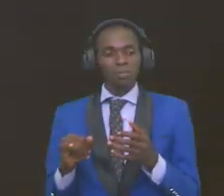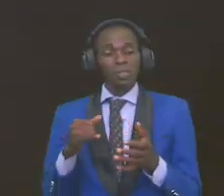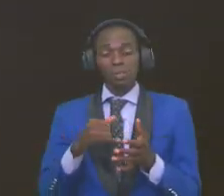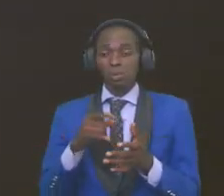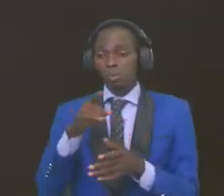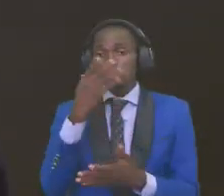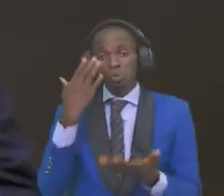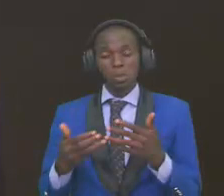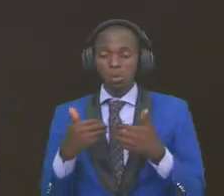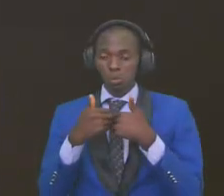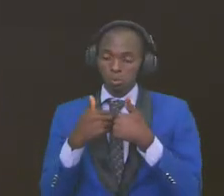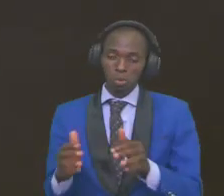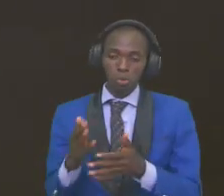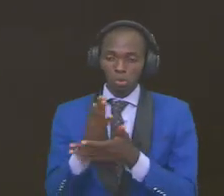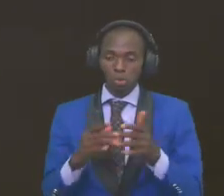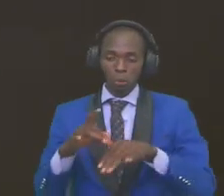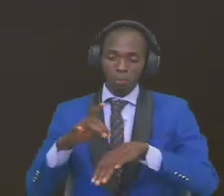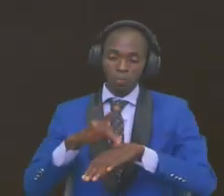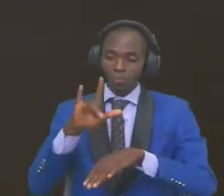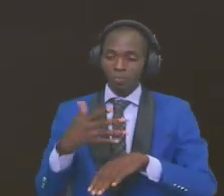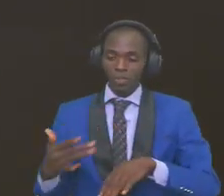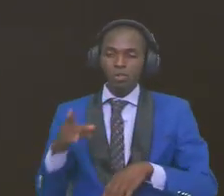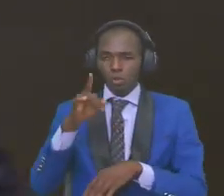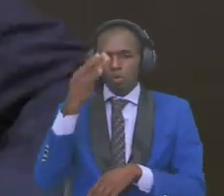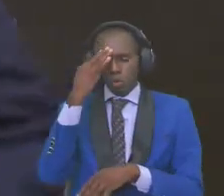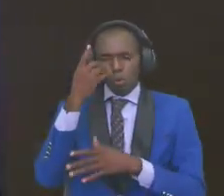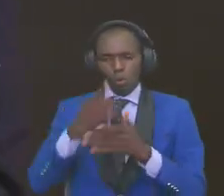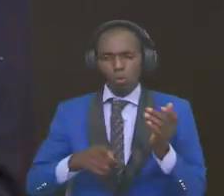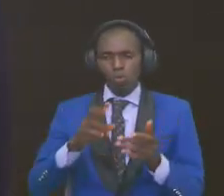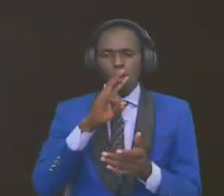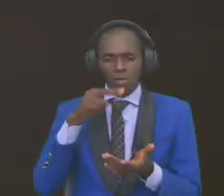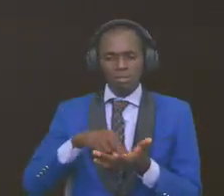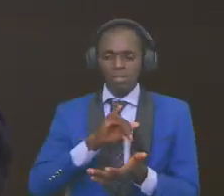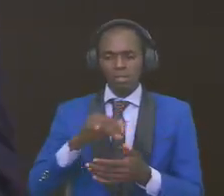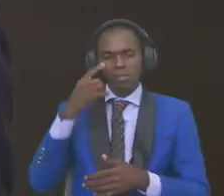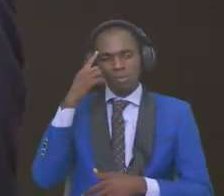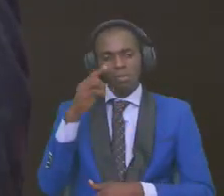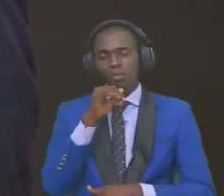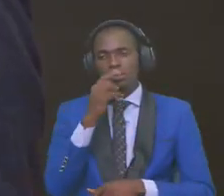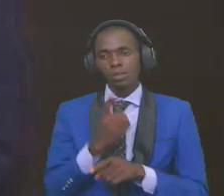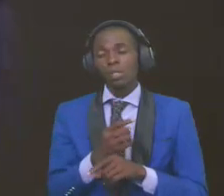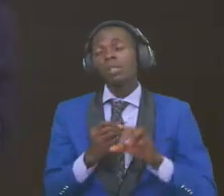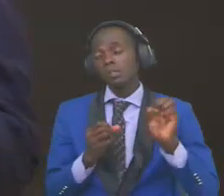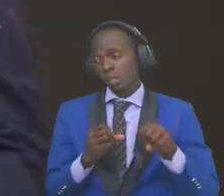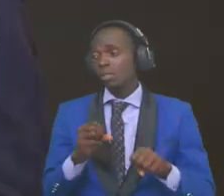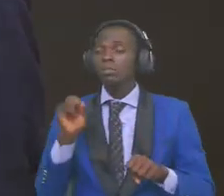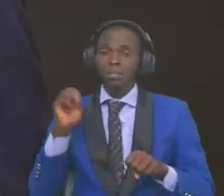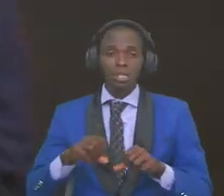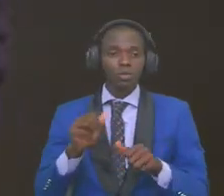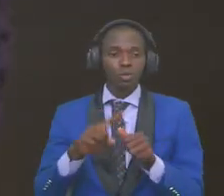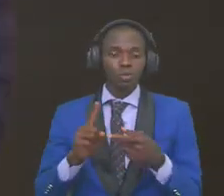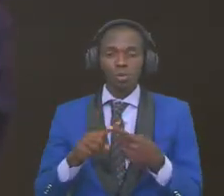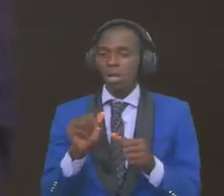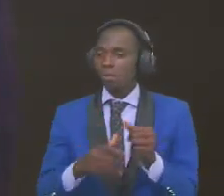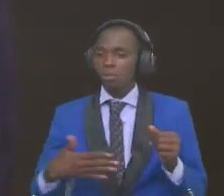lose some athletes, you know what you are standing for. You're not just saying yes, yes to everything, whether